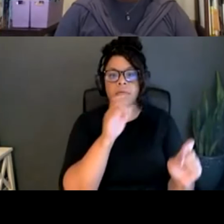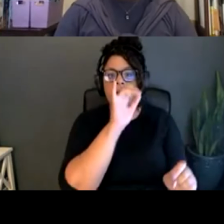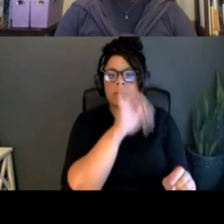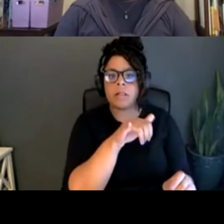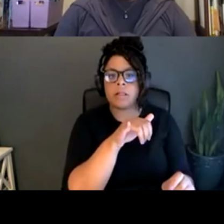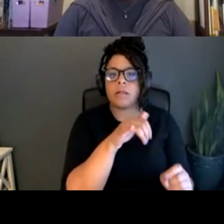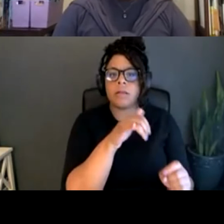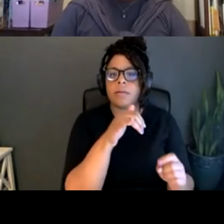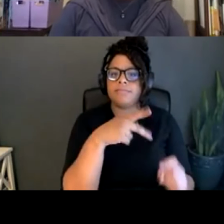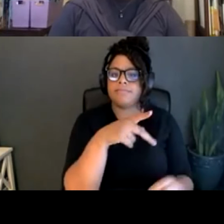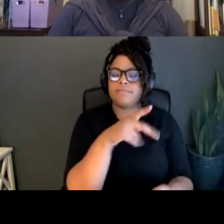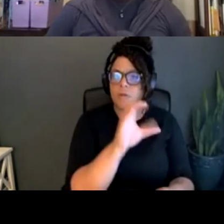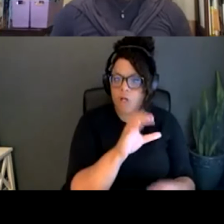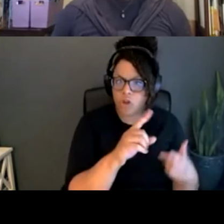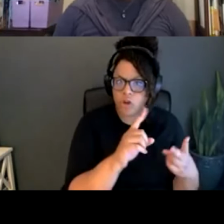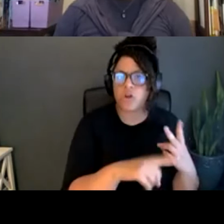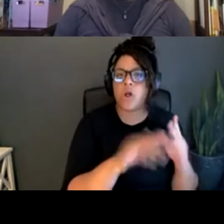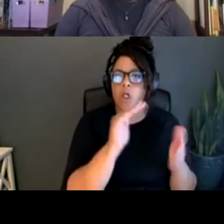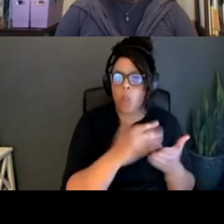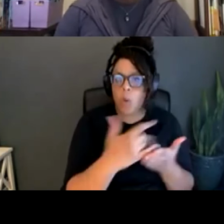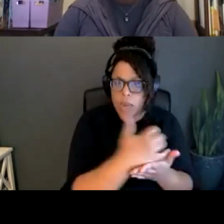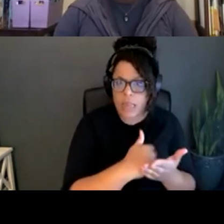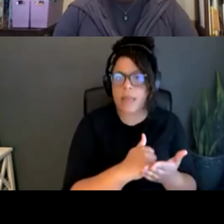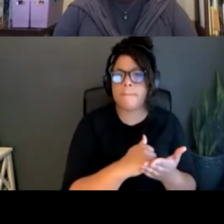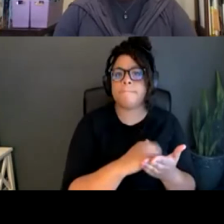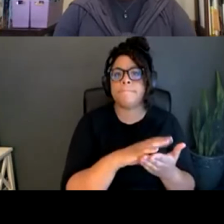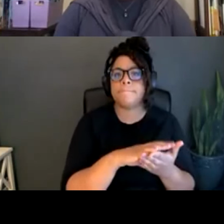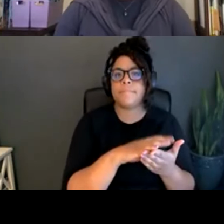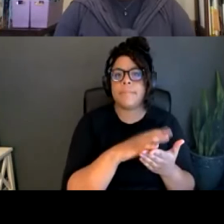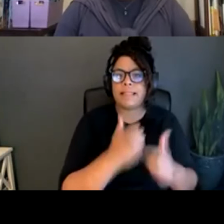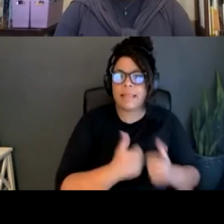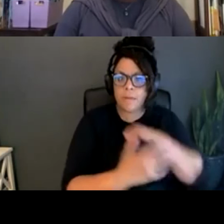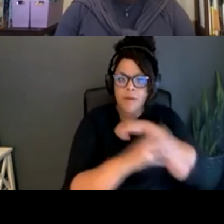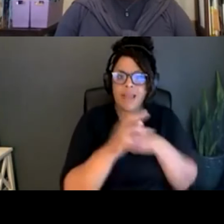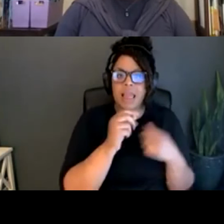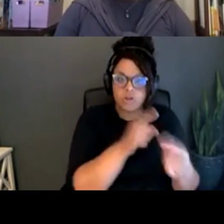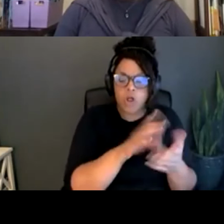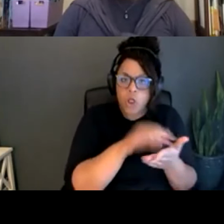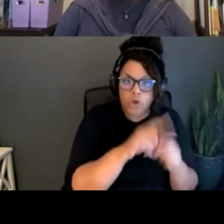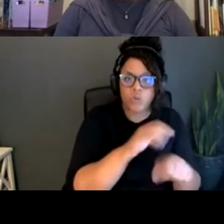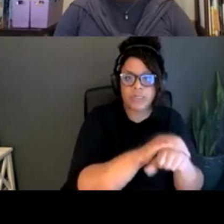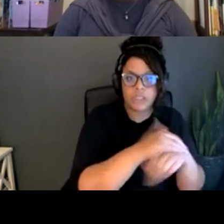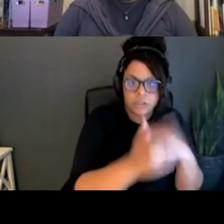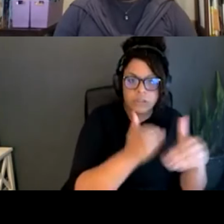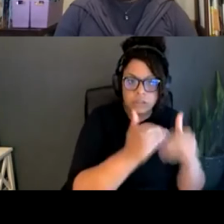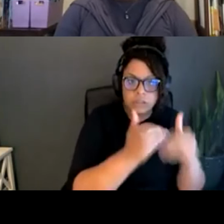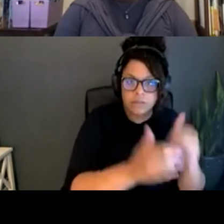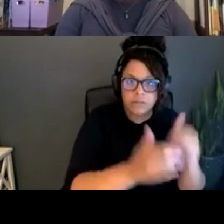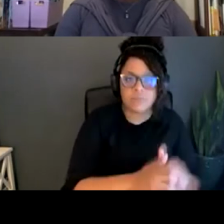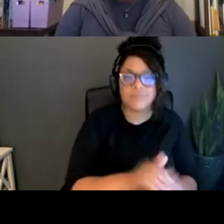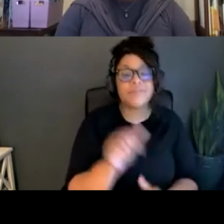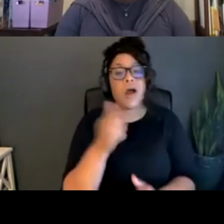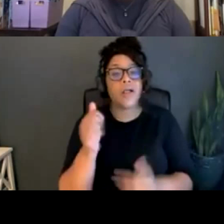lower income, living in poverty, and learning English. And other scholars have found